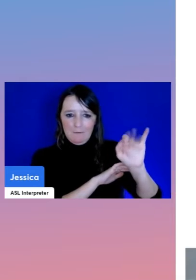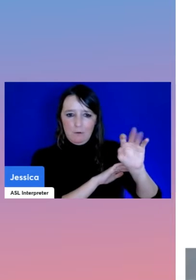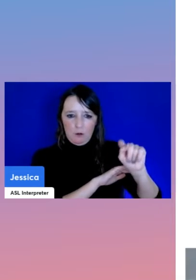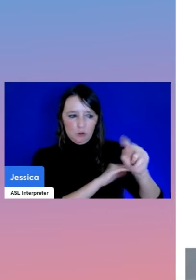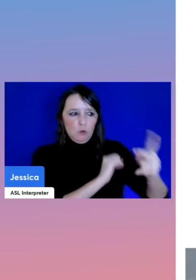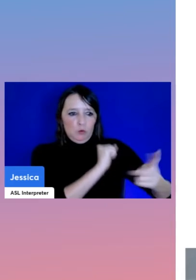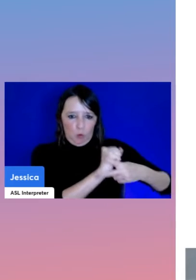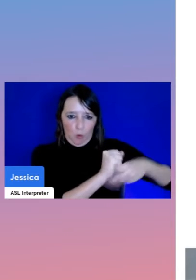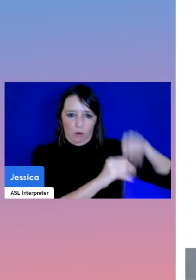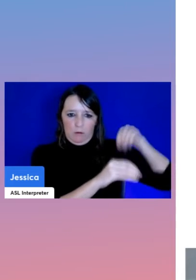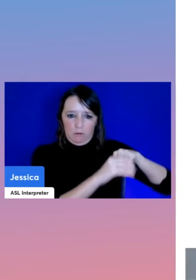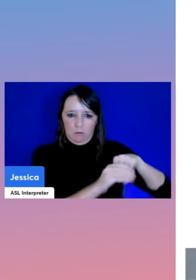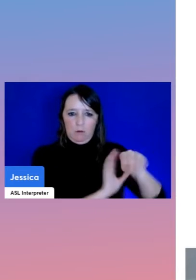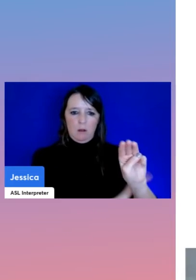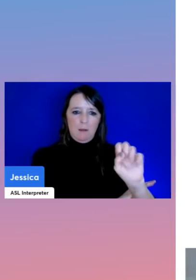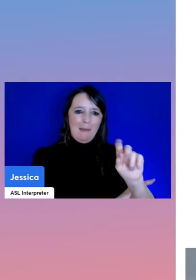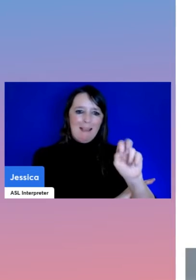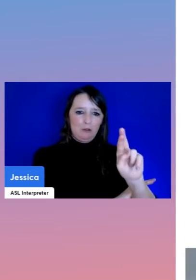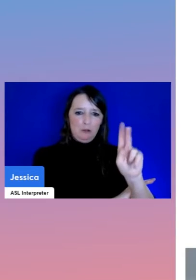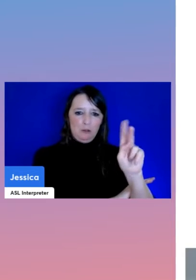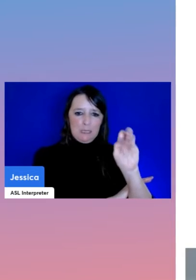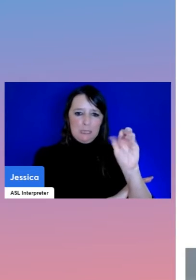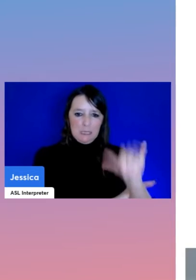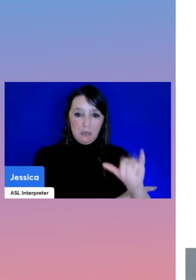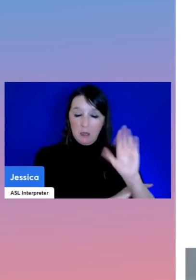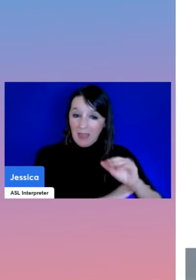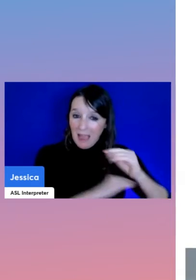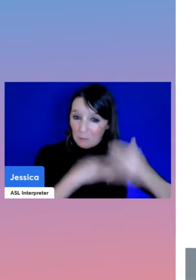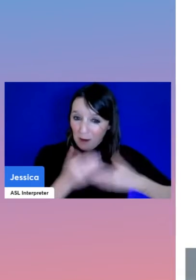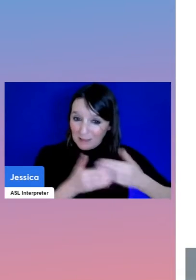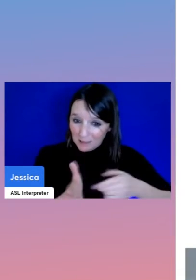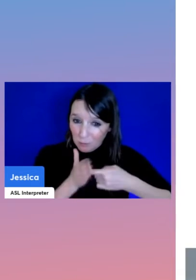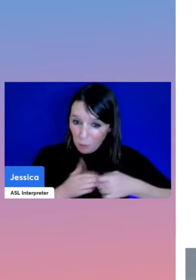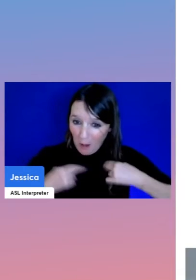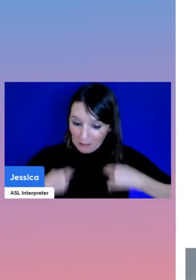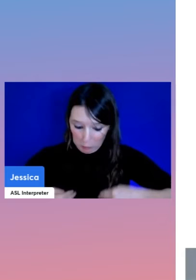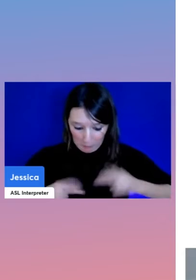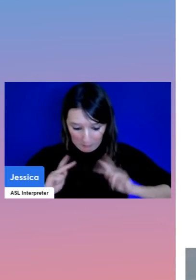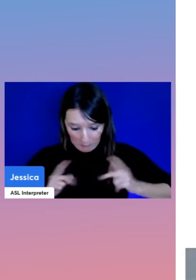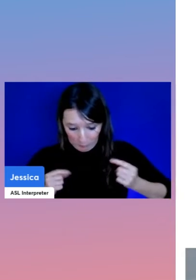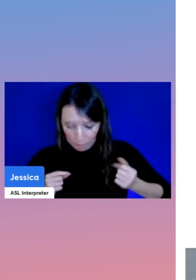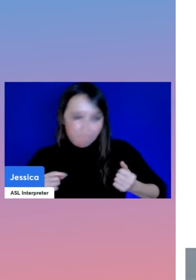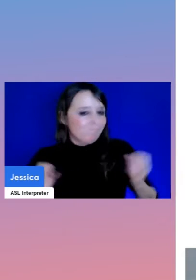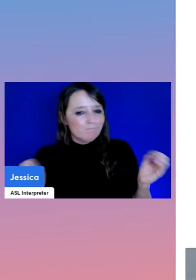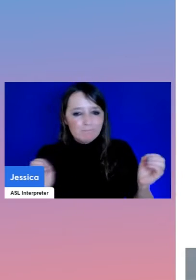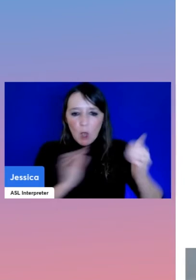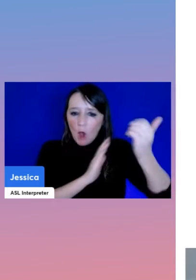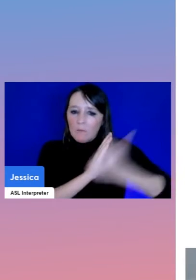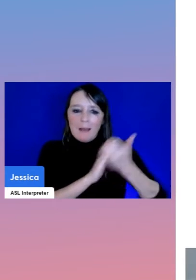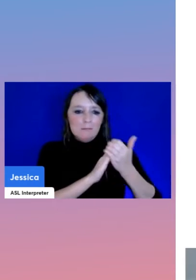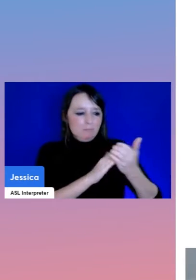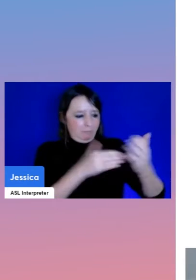This process does not require any human intervention, thereby speeding up the